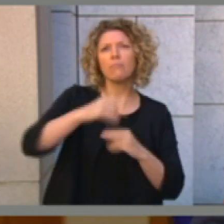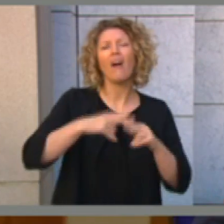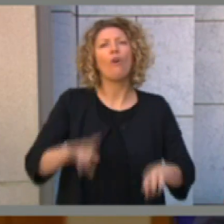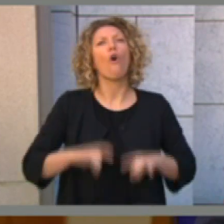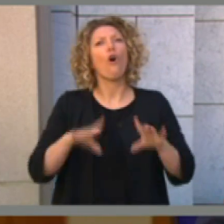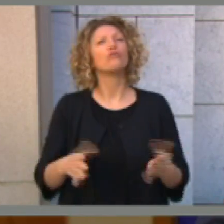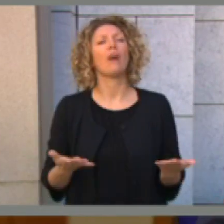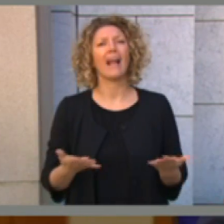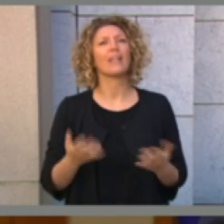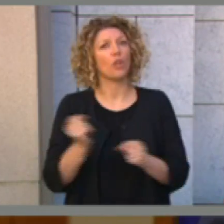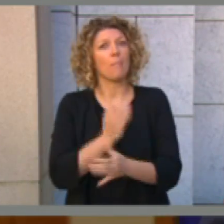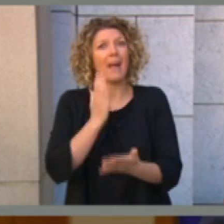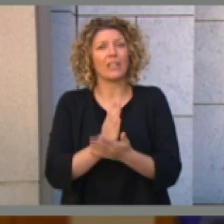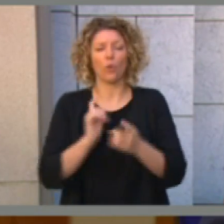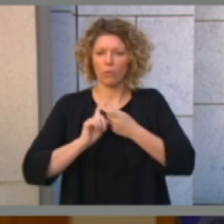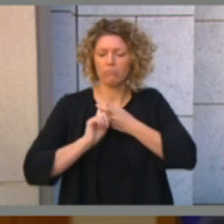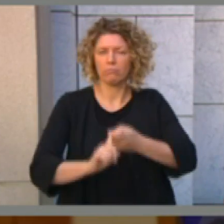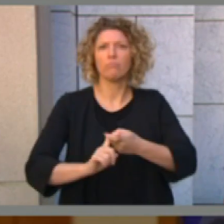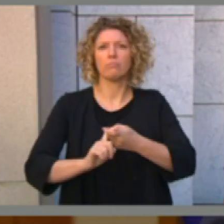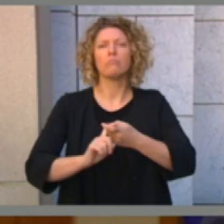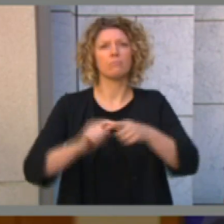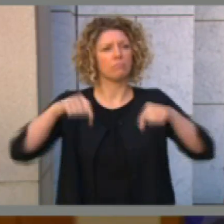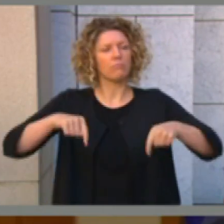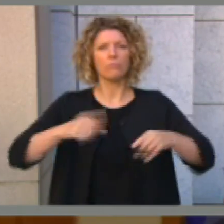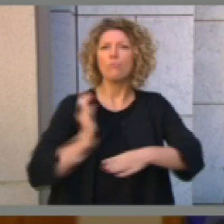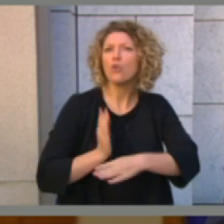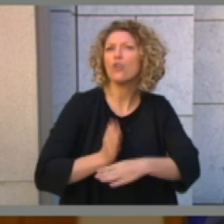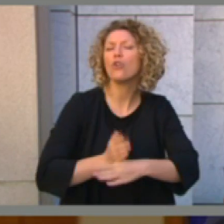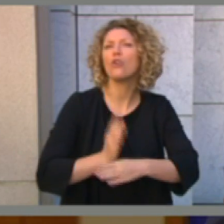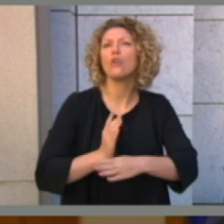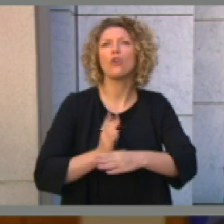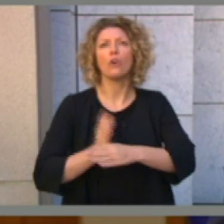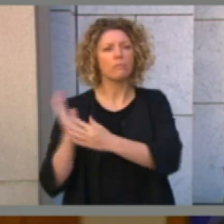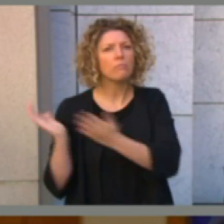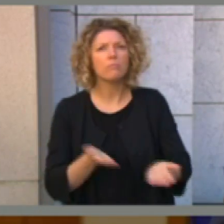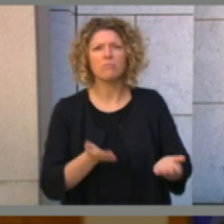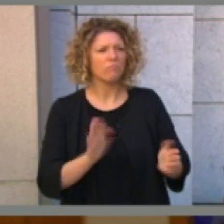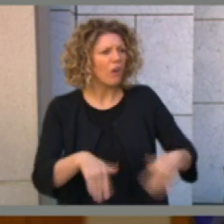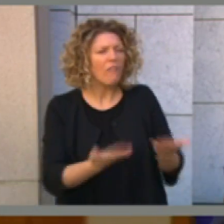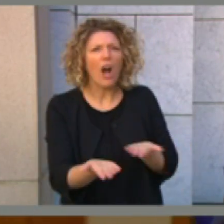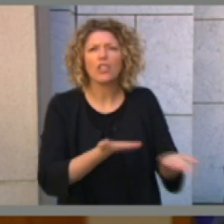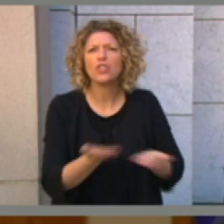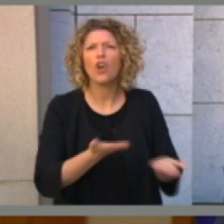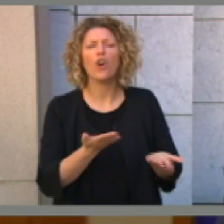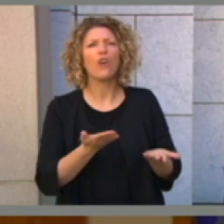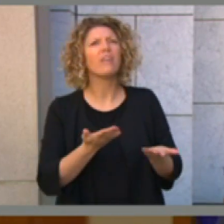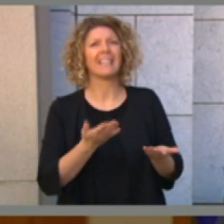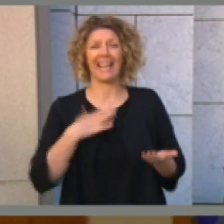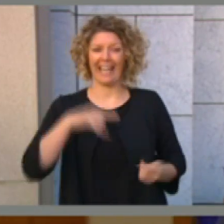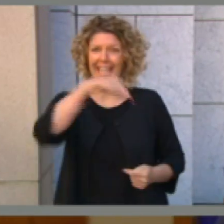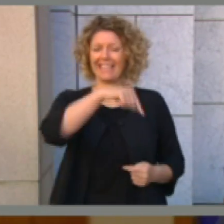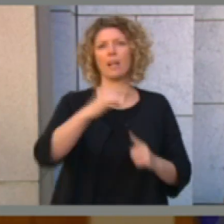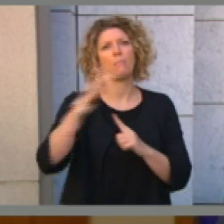in ensuring Australia can keep functioning and, importantly, keep delivering the important services that are necessary, which at the end of the